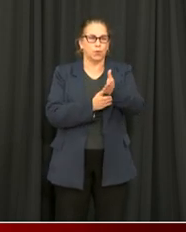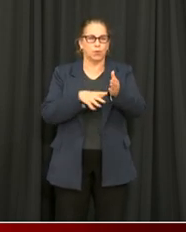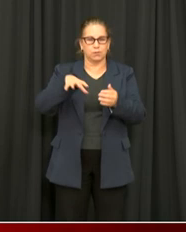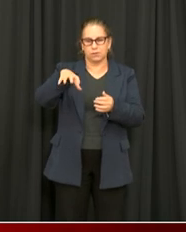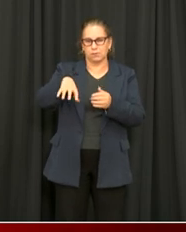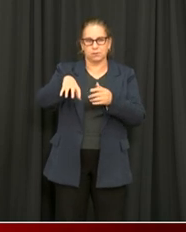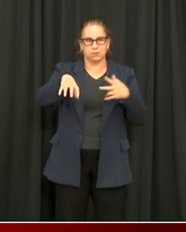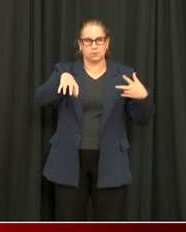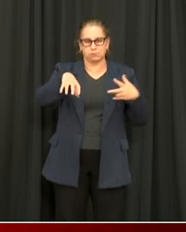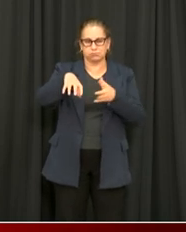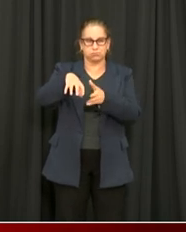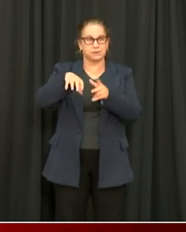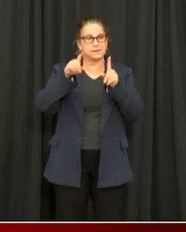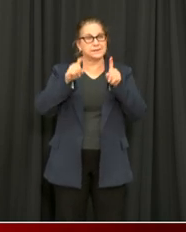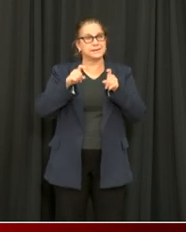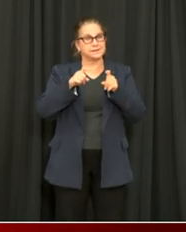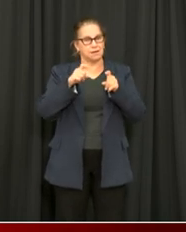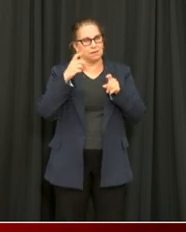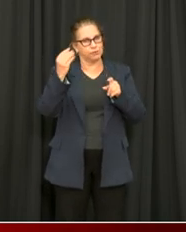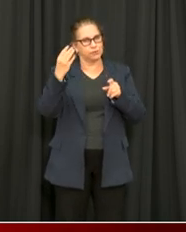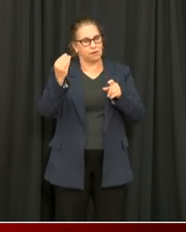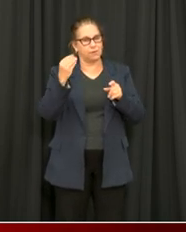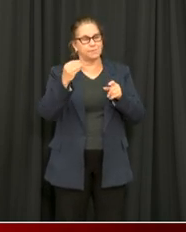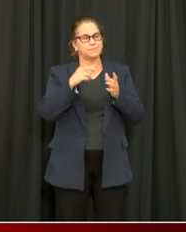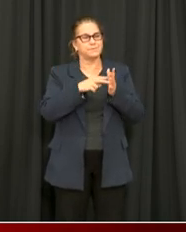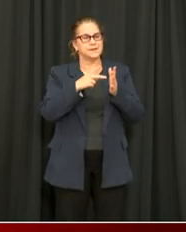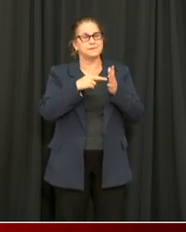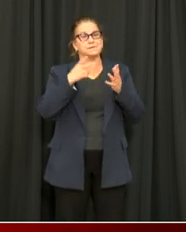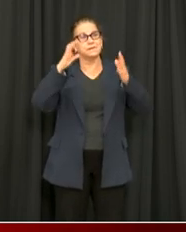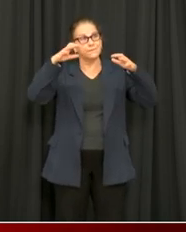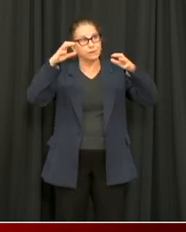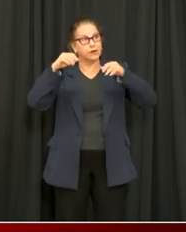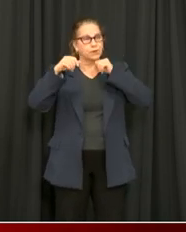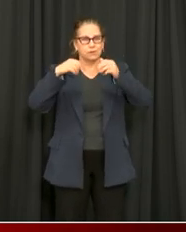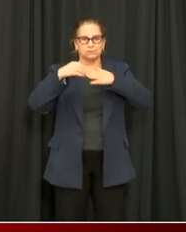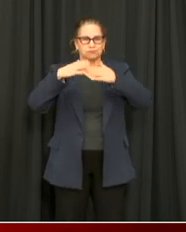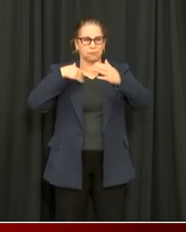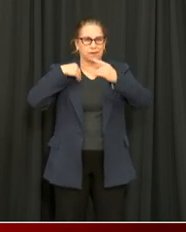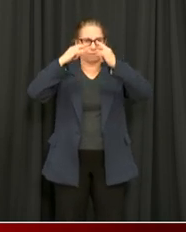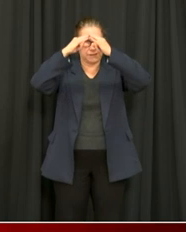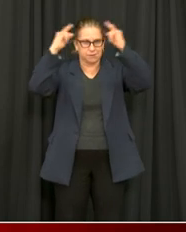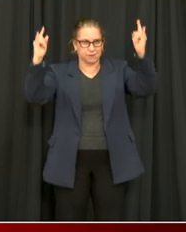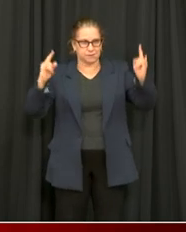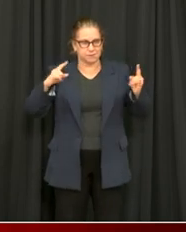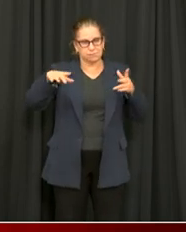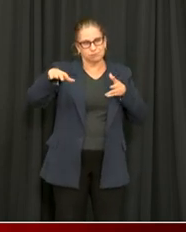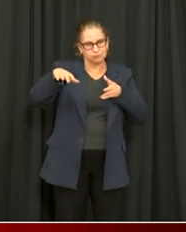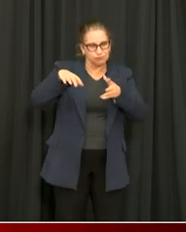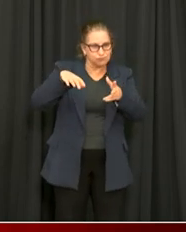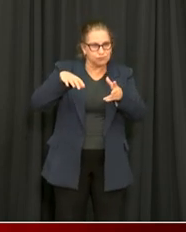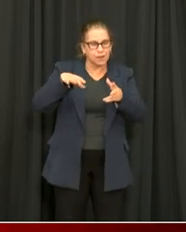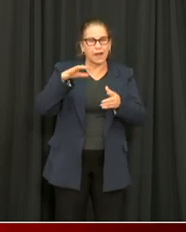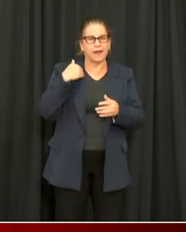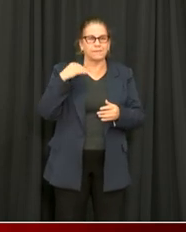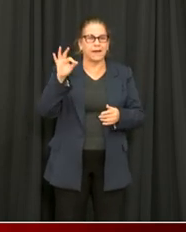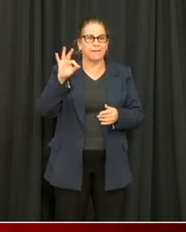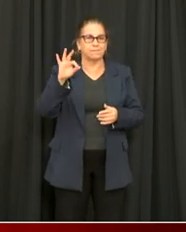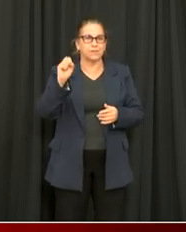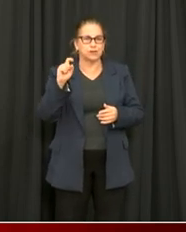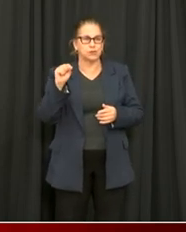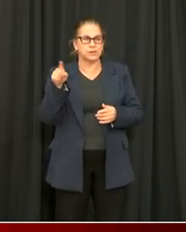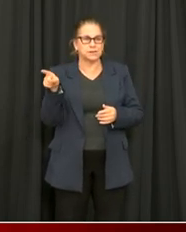so rain can hamper our ability to test. So these are the locations on F Street and on Martin Luther King